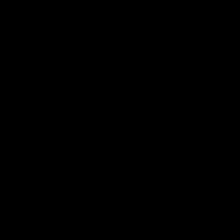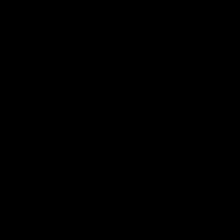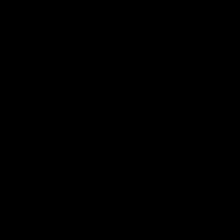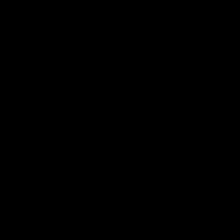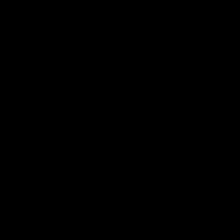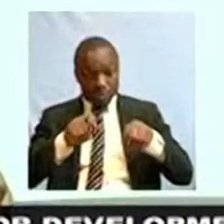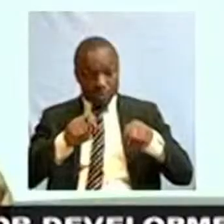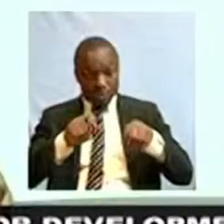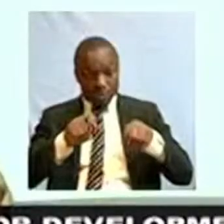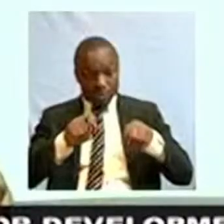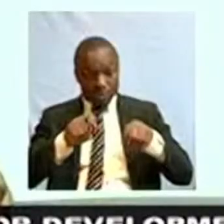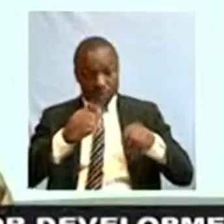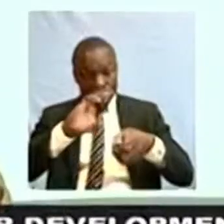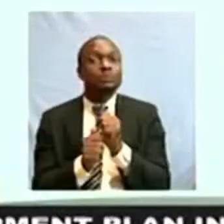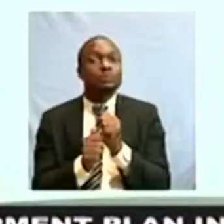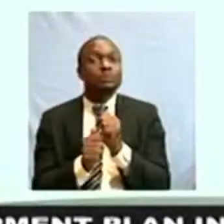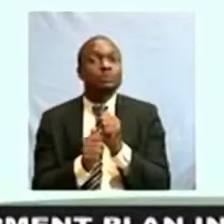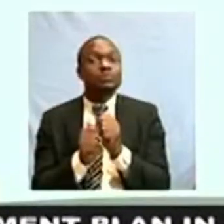also.